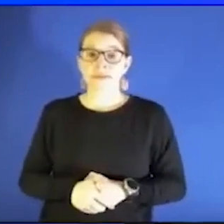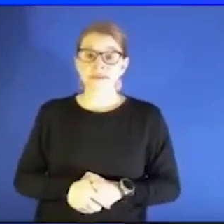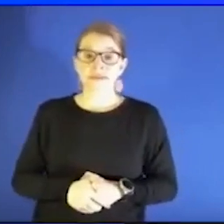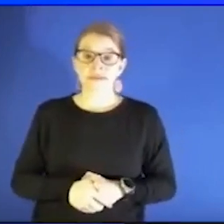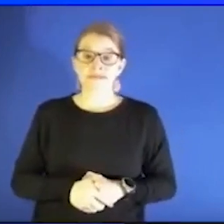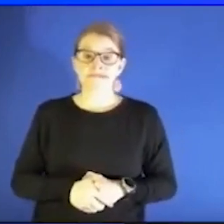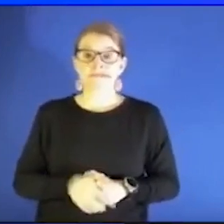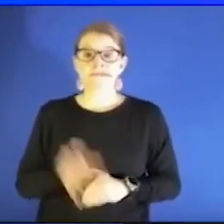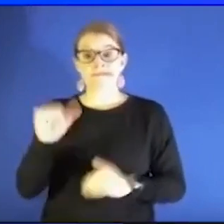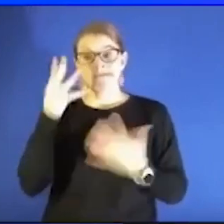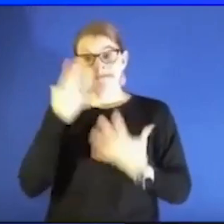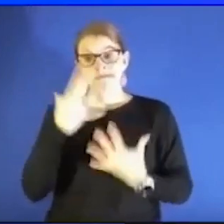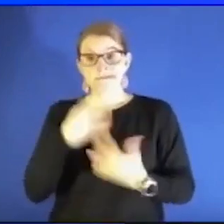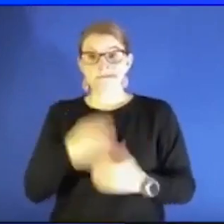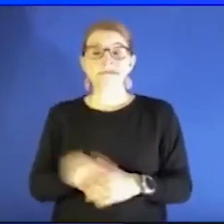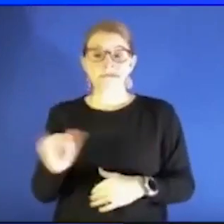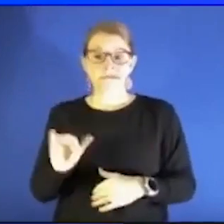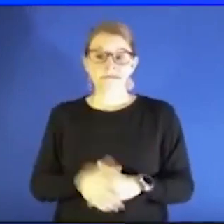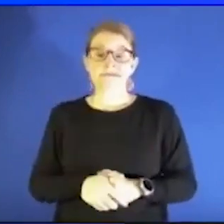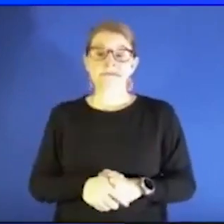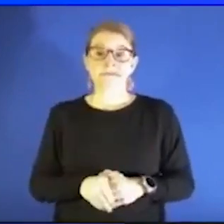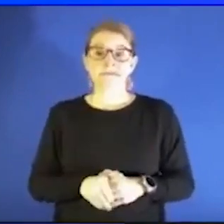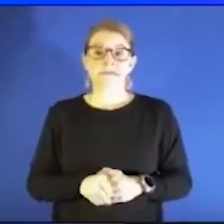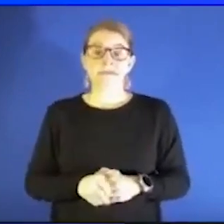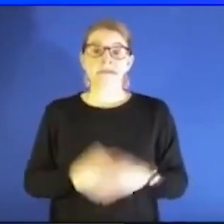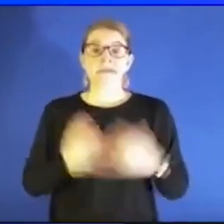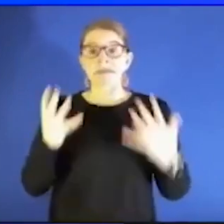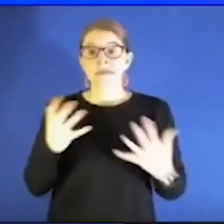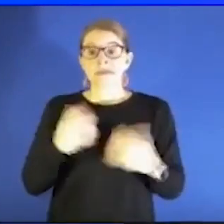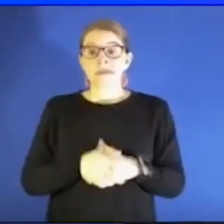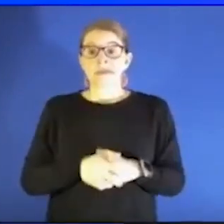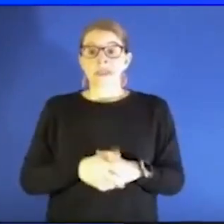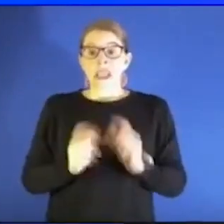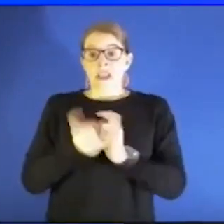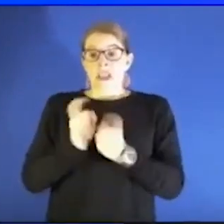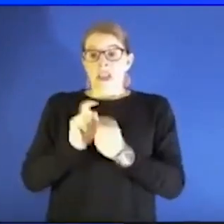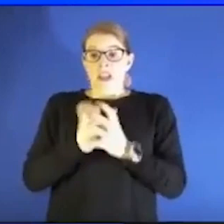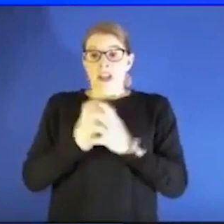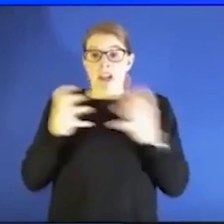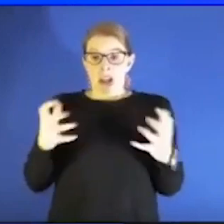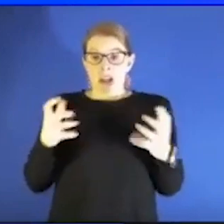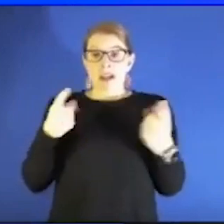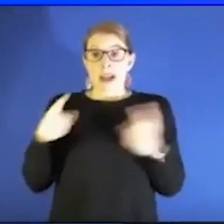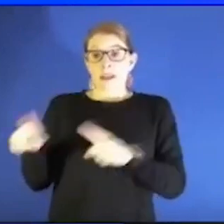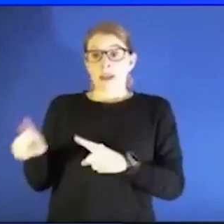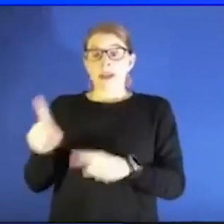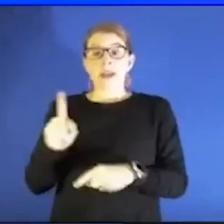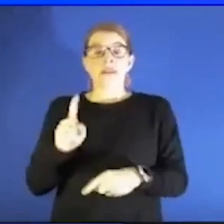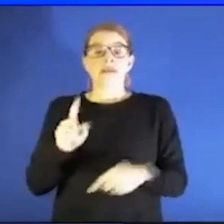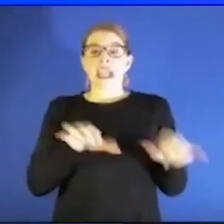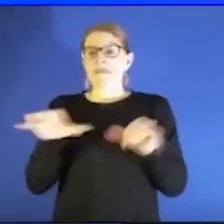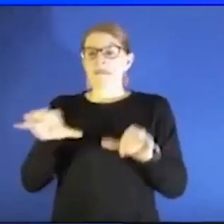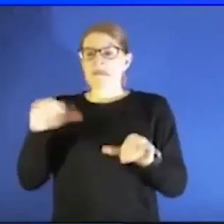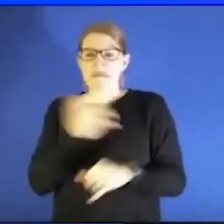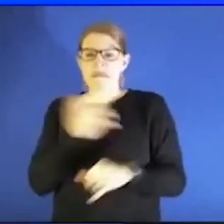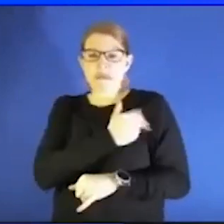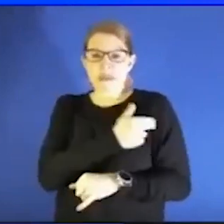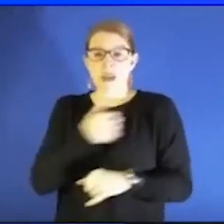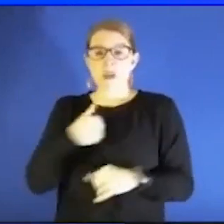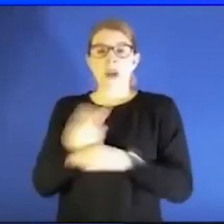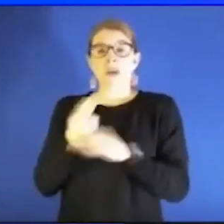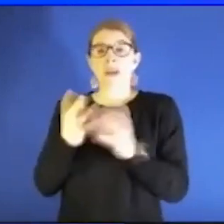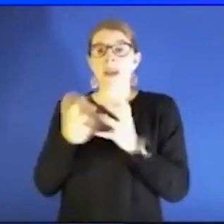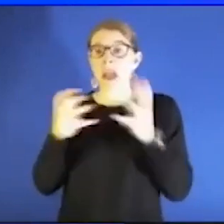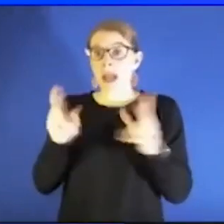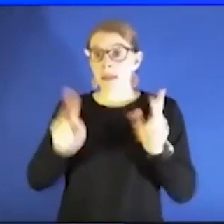unfortunate as well. We've made a lot of changes, as have other hospitals. We're using lots of folks that